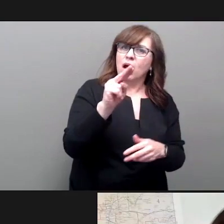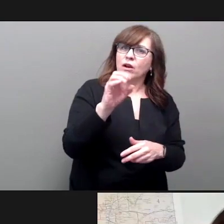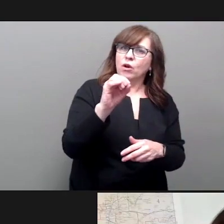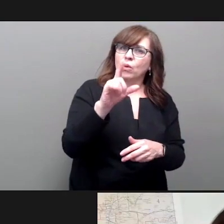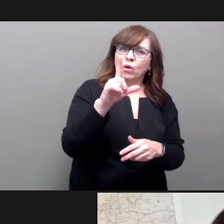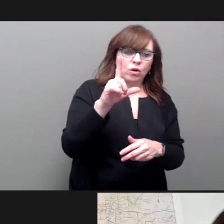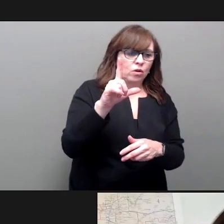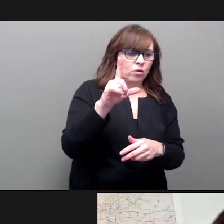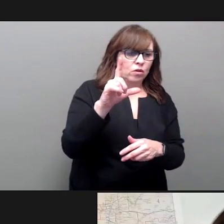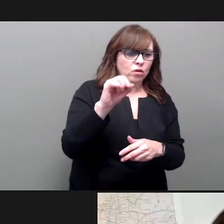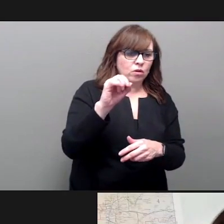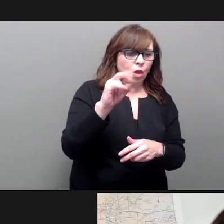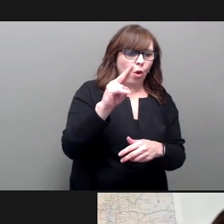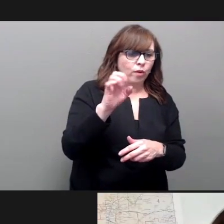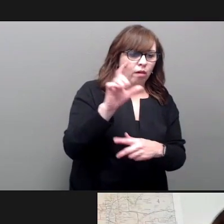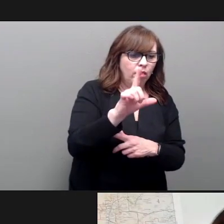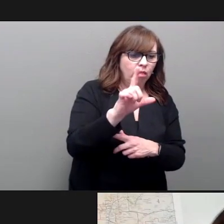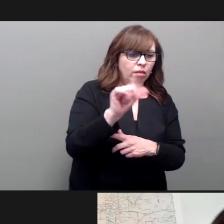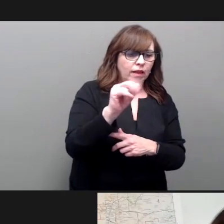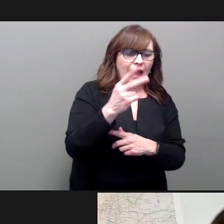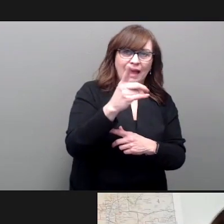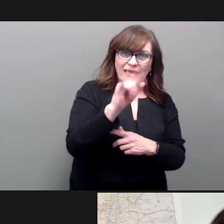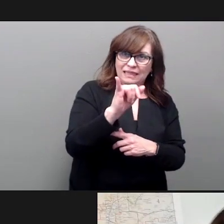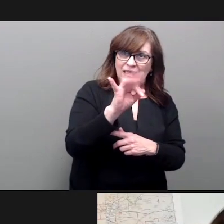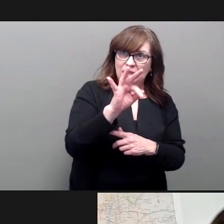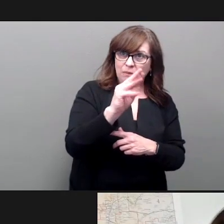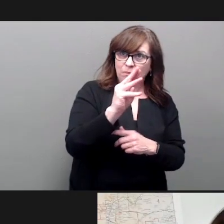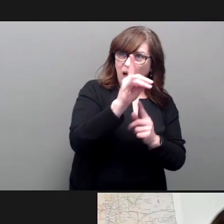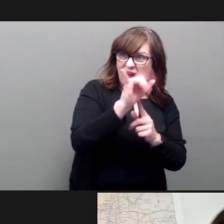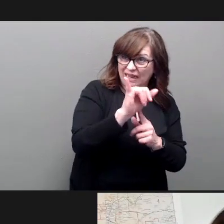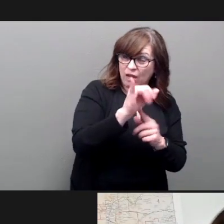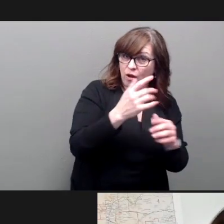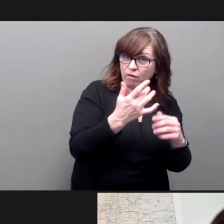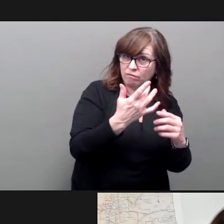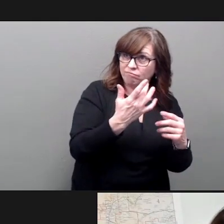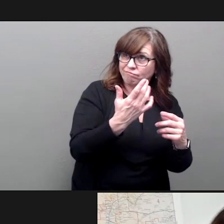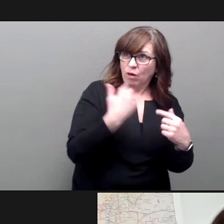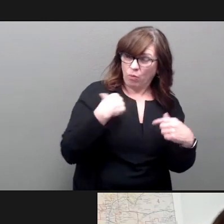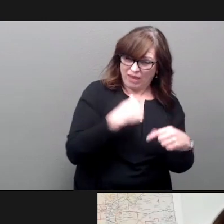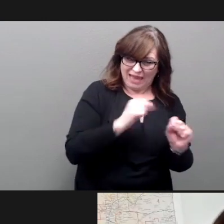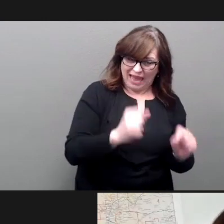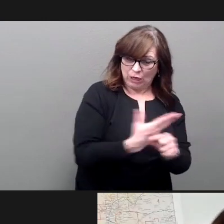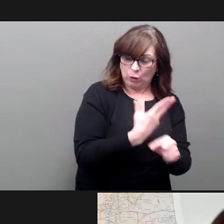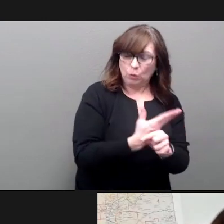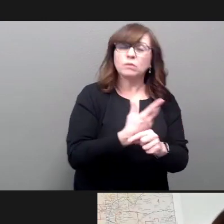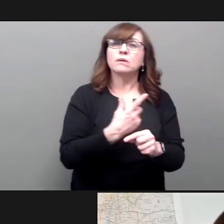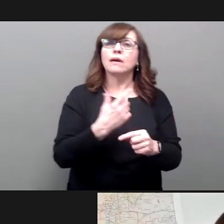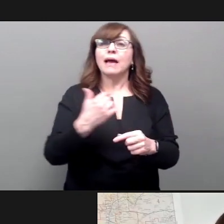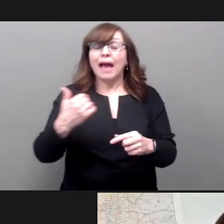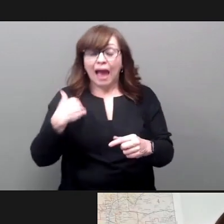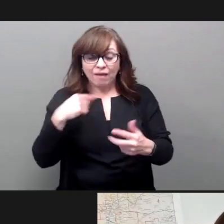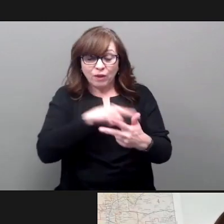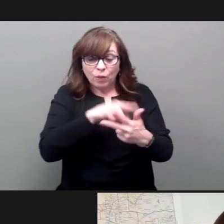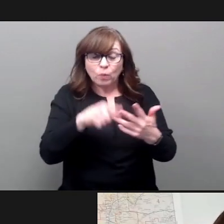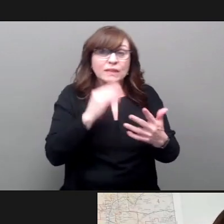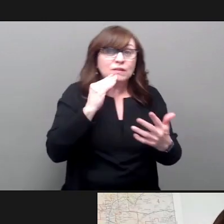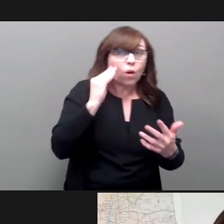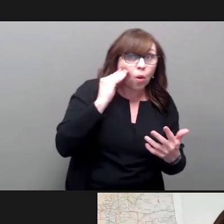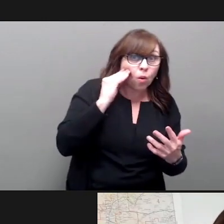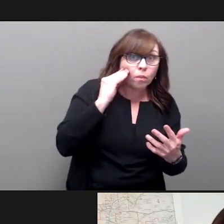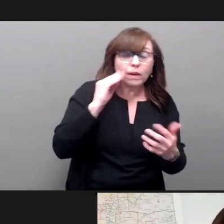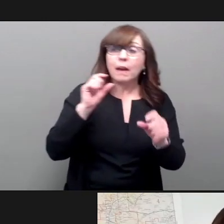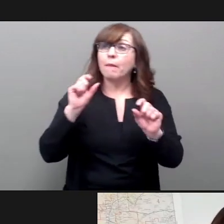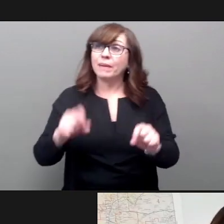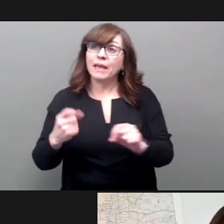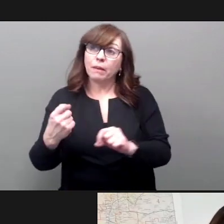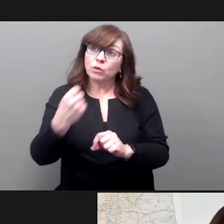Omicron. I think that bringing those tools home and having them at home and being able to take pills at home,